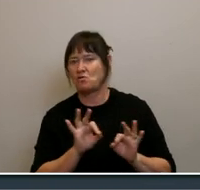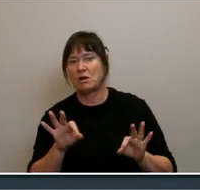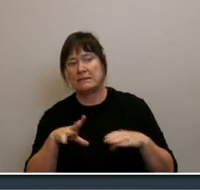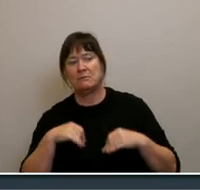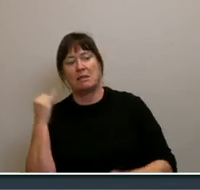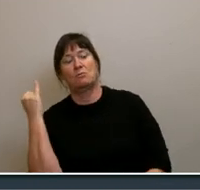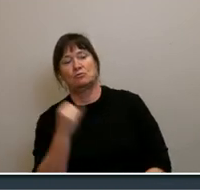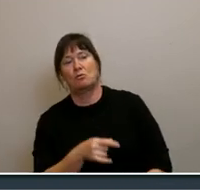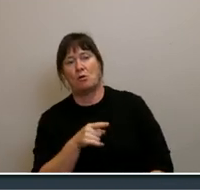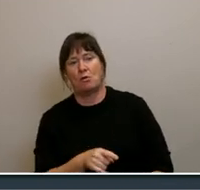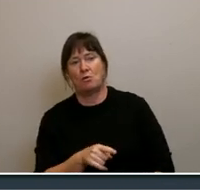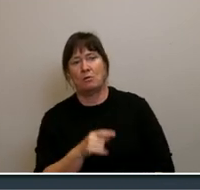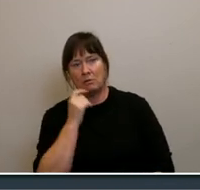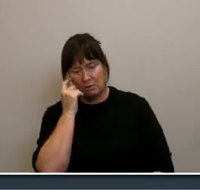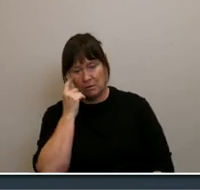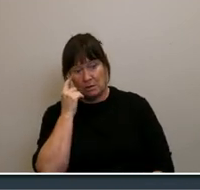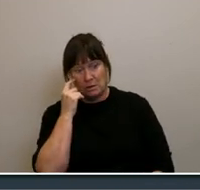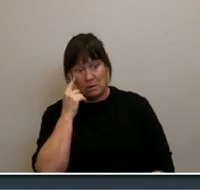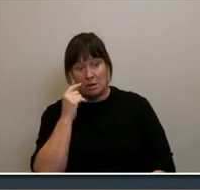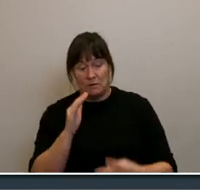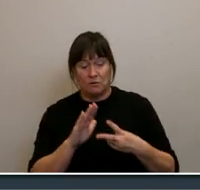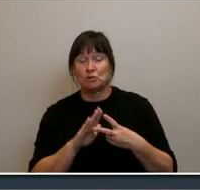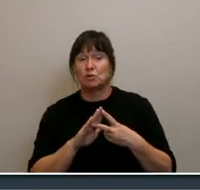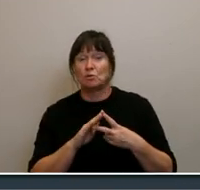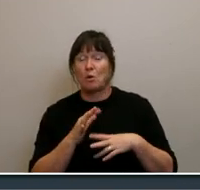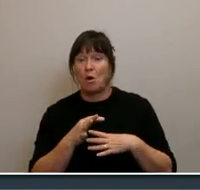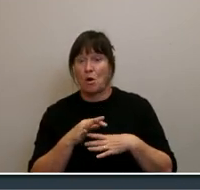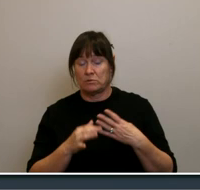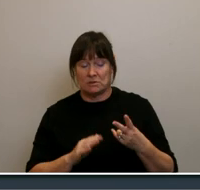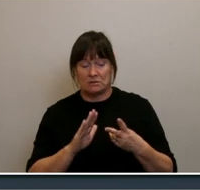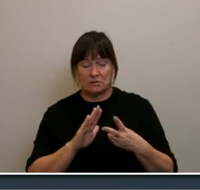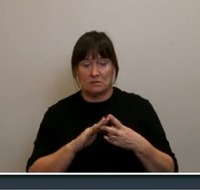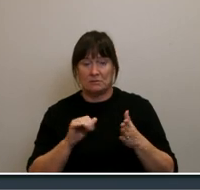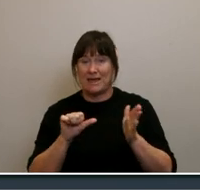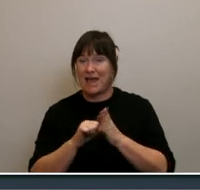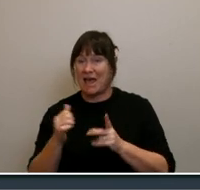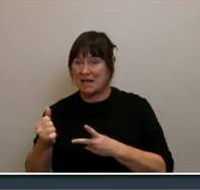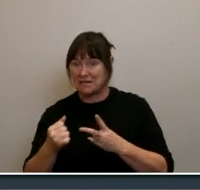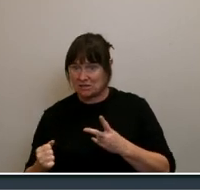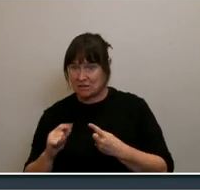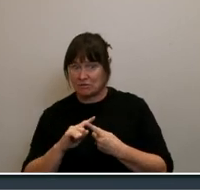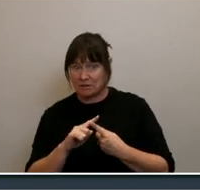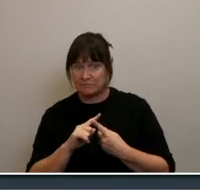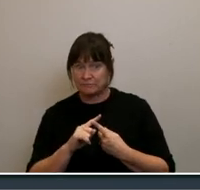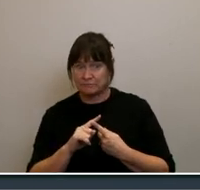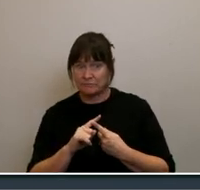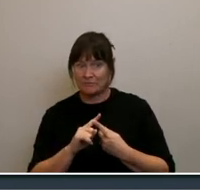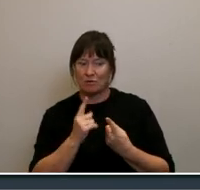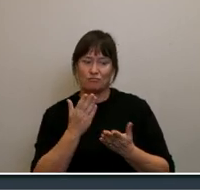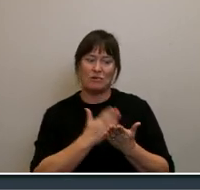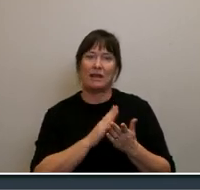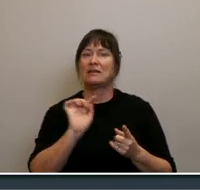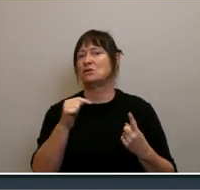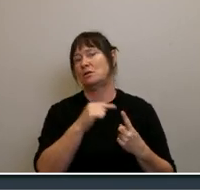When you've got that sort of erosion, you've got two options: hard engineering, which I was told would be the only one,